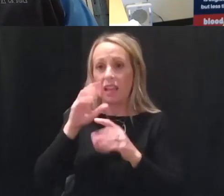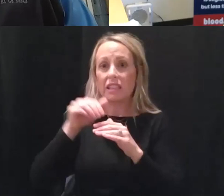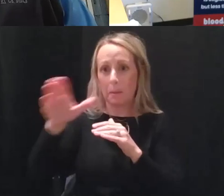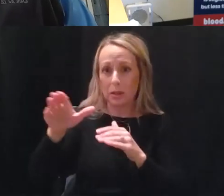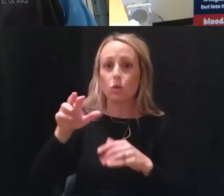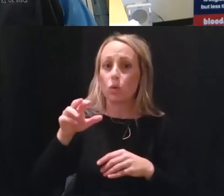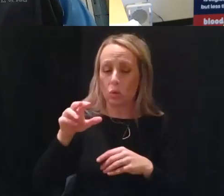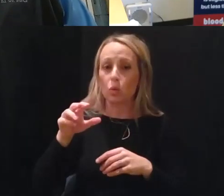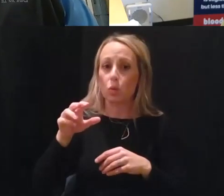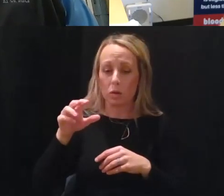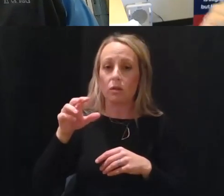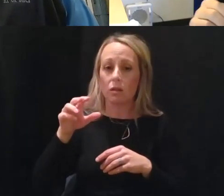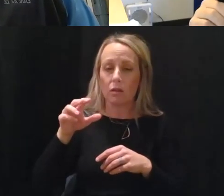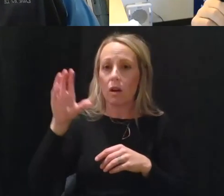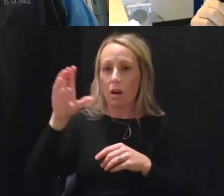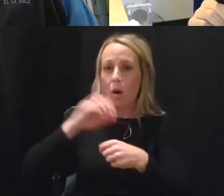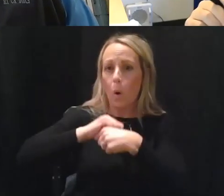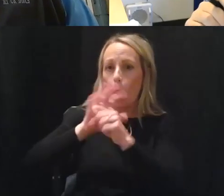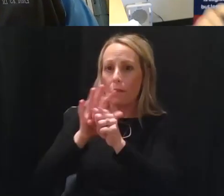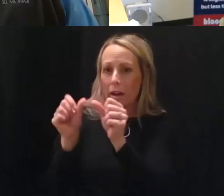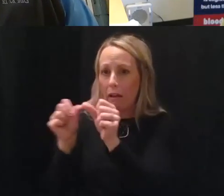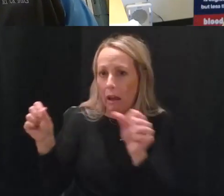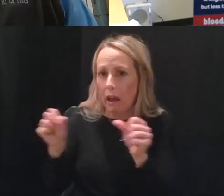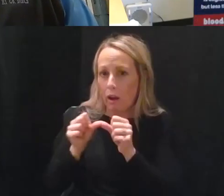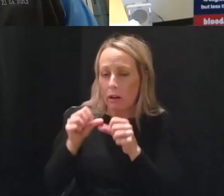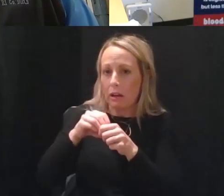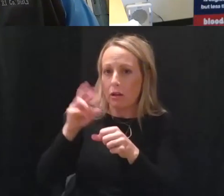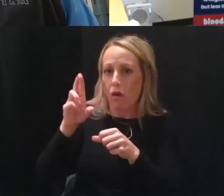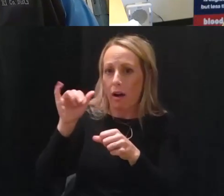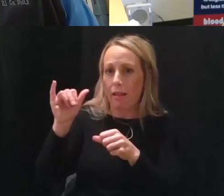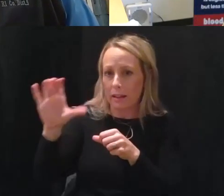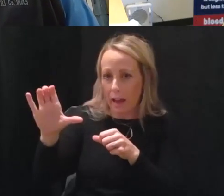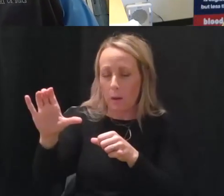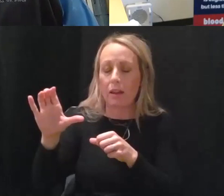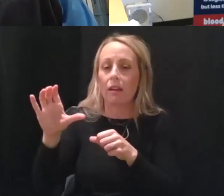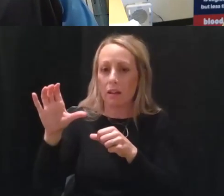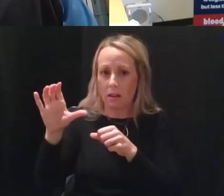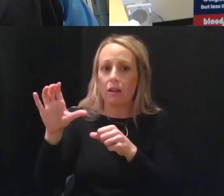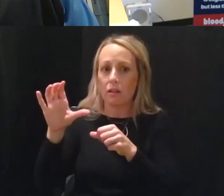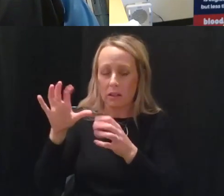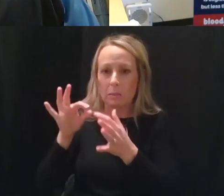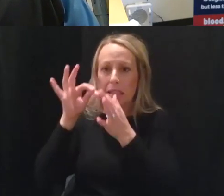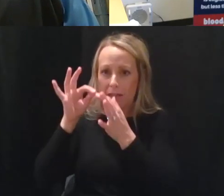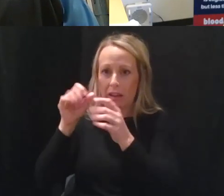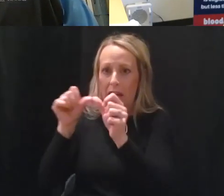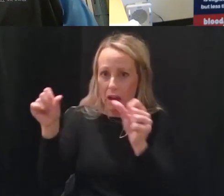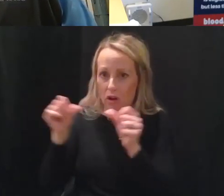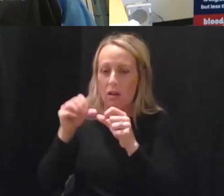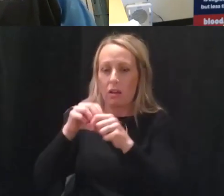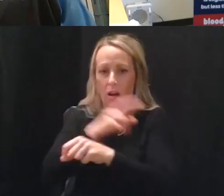an ambulance. After more testing, they ruled out like poisons and things like that. So we get